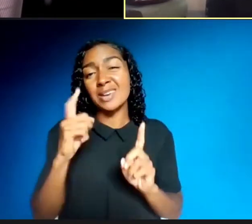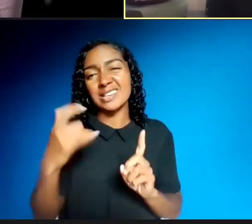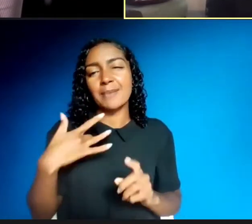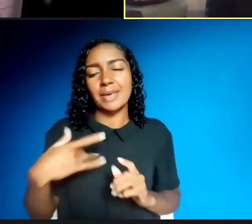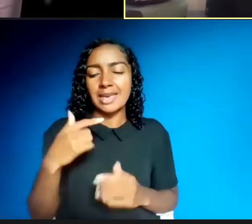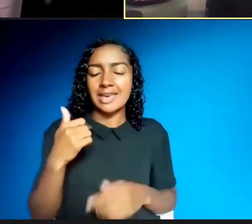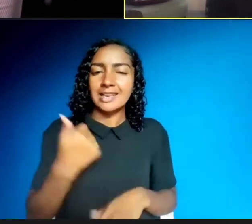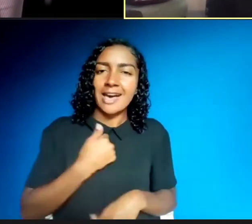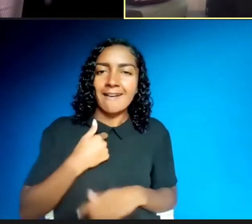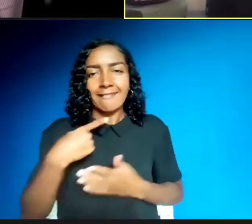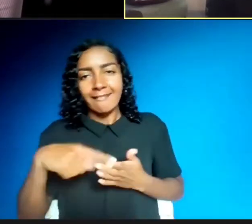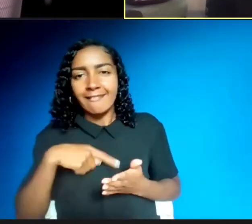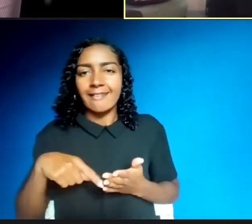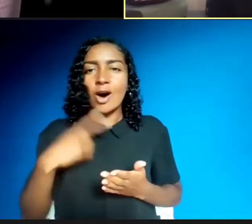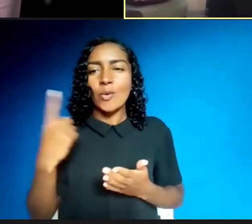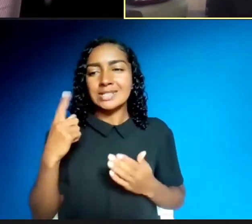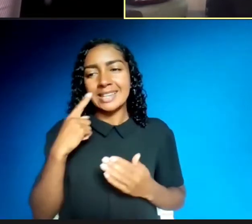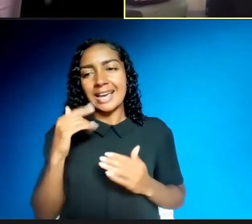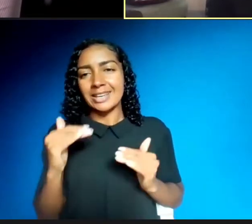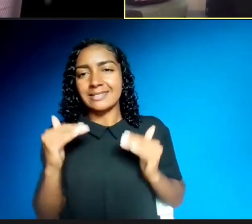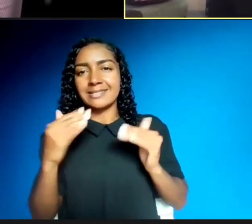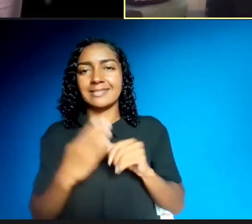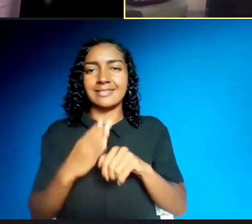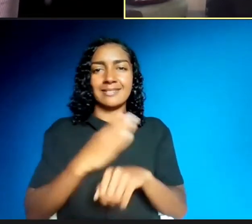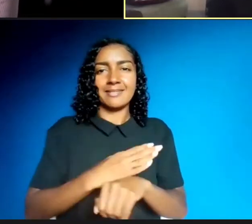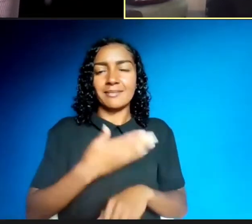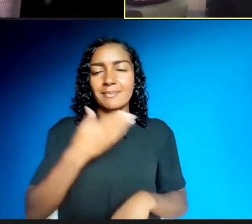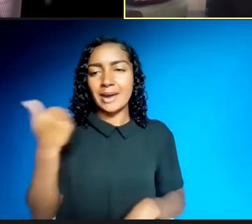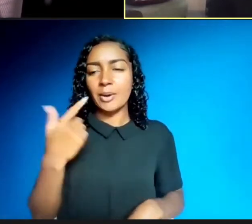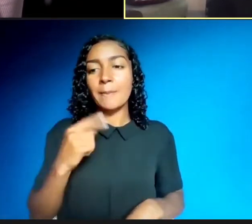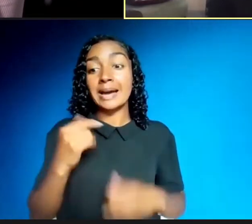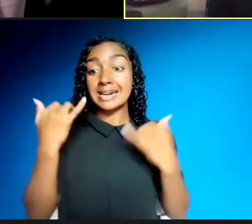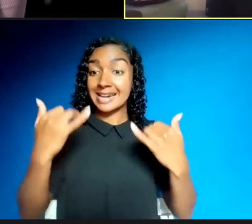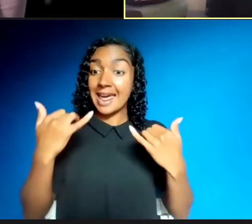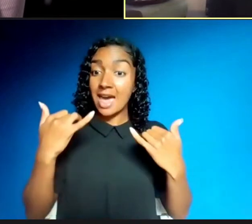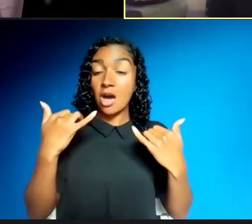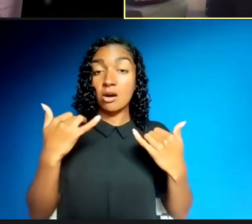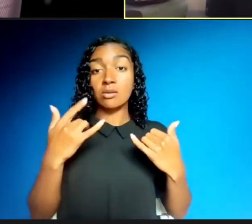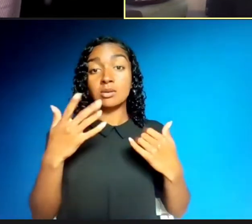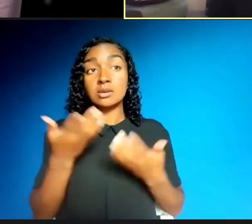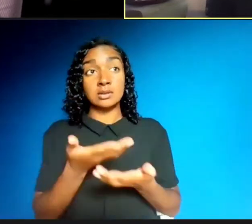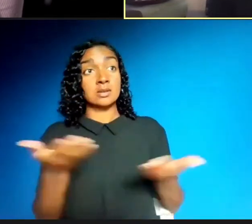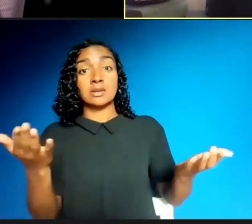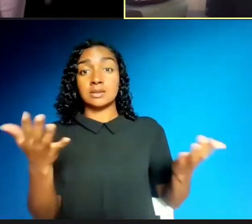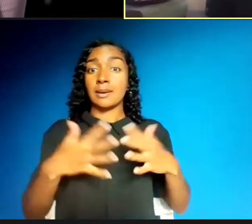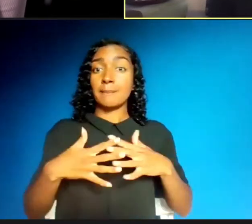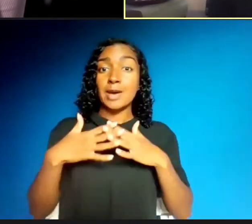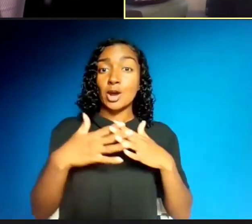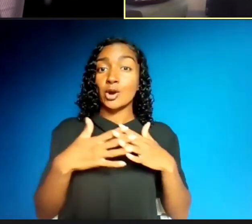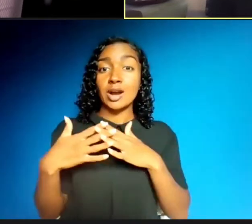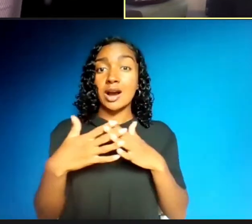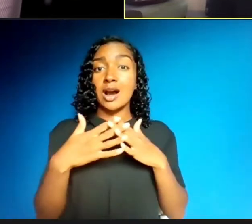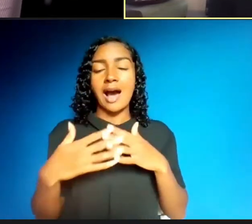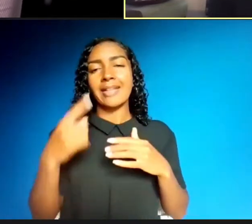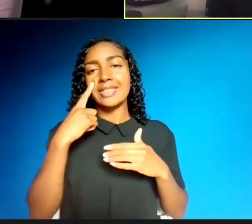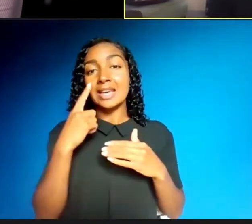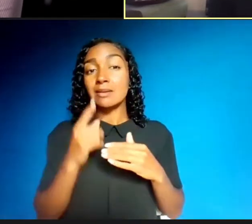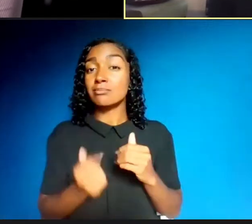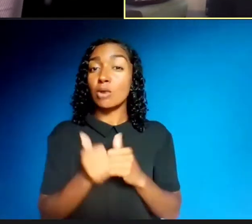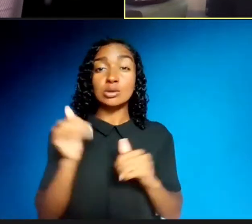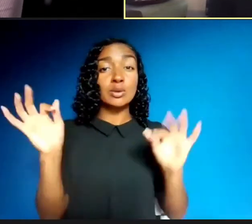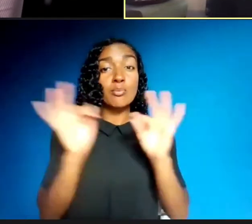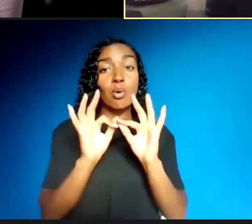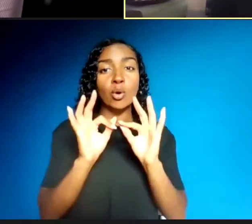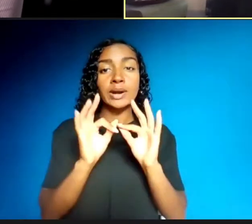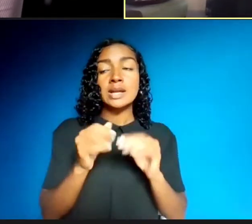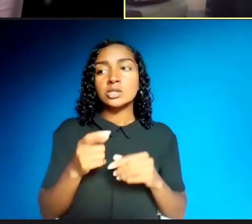feels like I could have always been better. But yeah, I don't think at this point in America, I think it's more about getting the microphone in front of the people